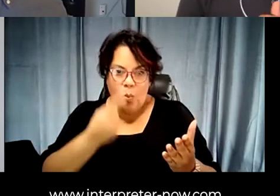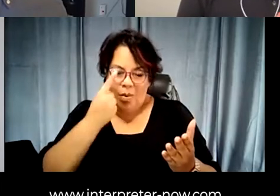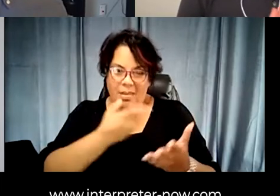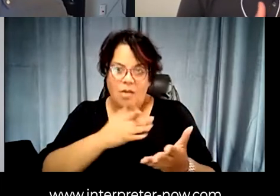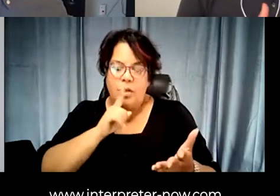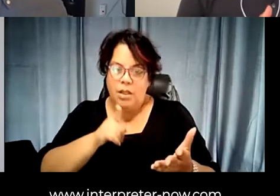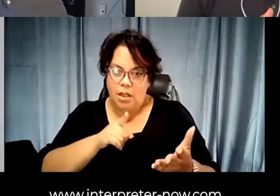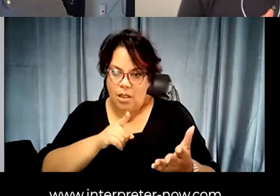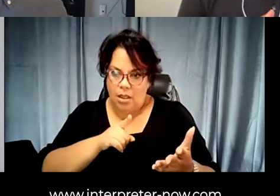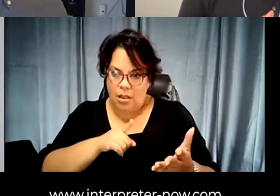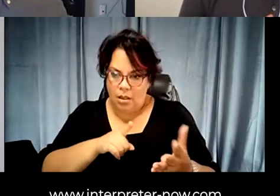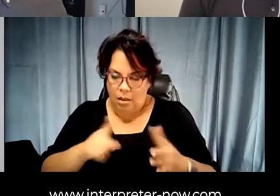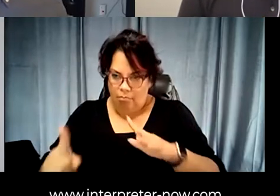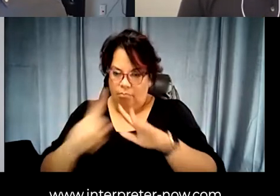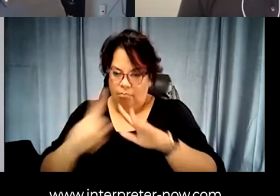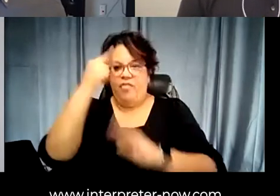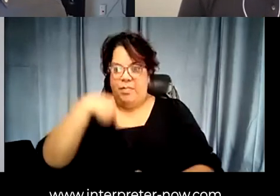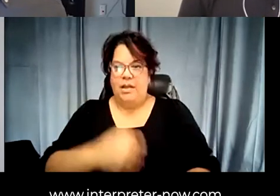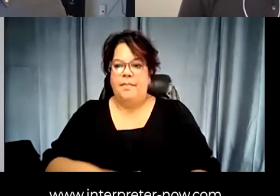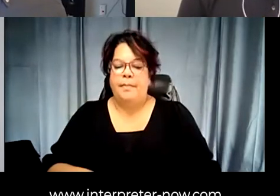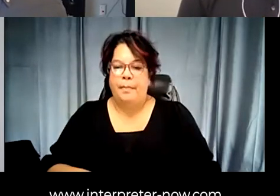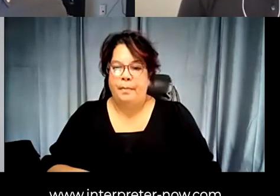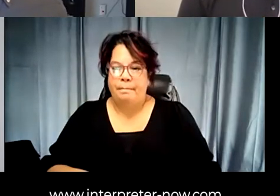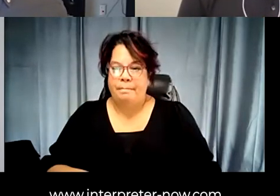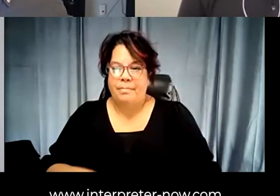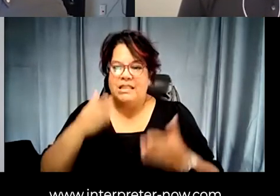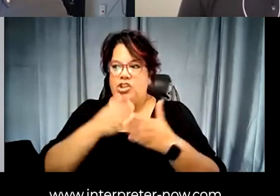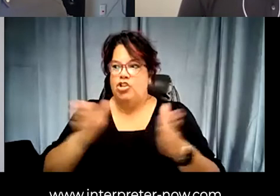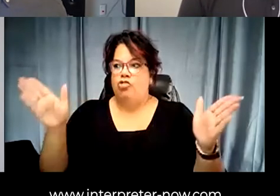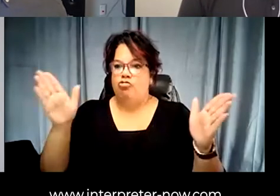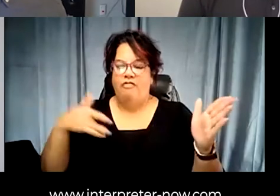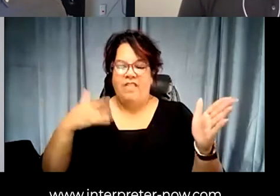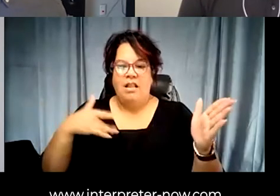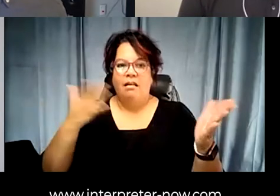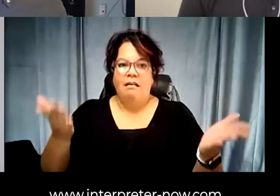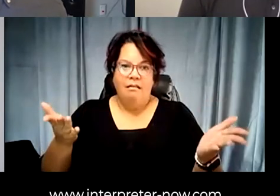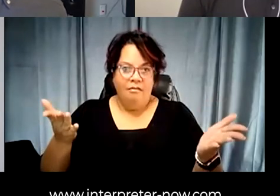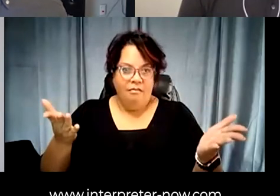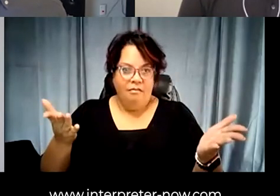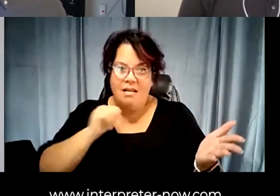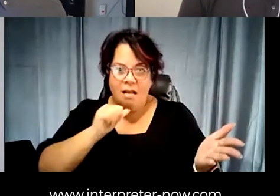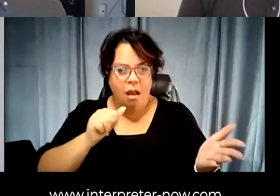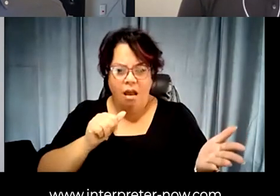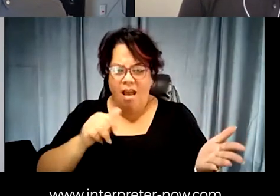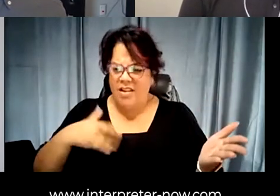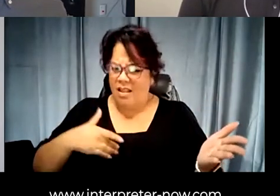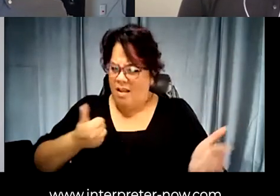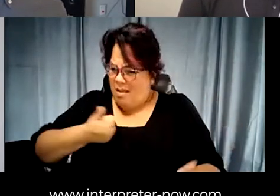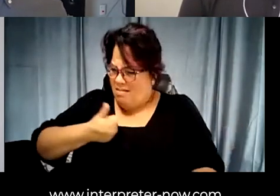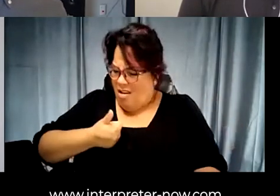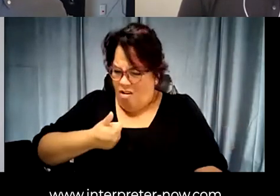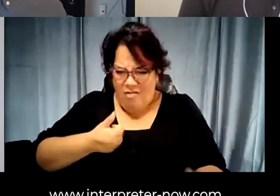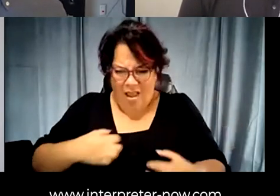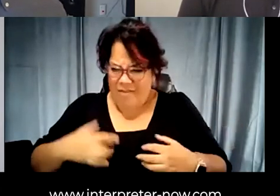out was just this general feeling of not being myself. And so as an example to